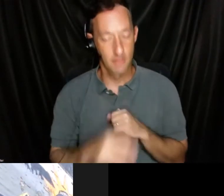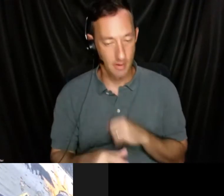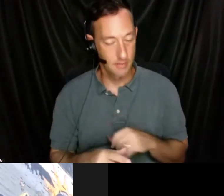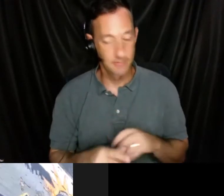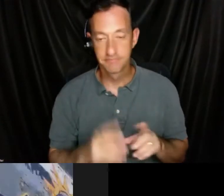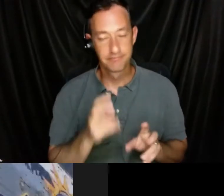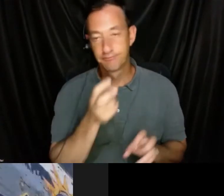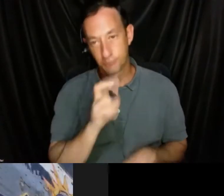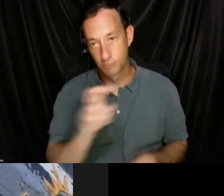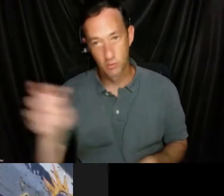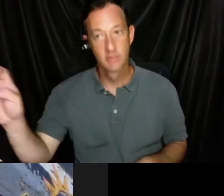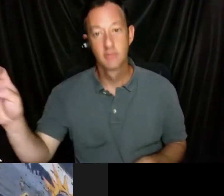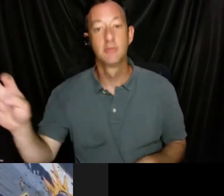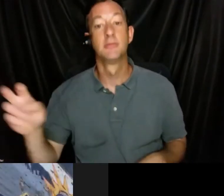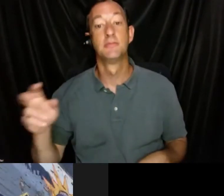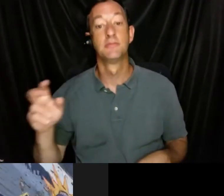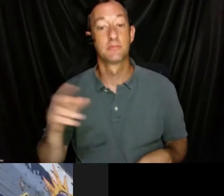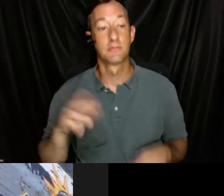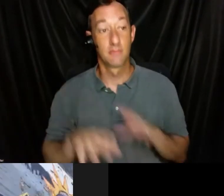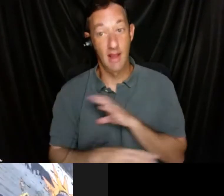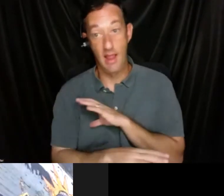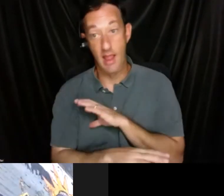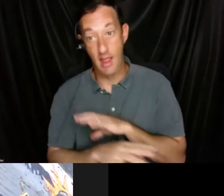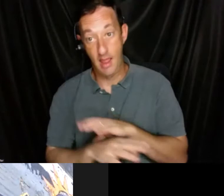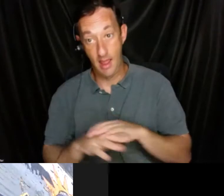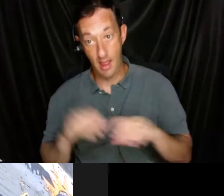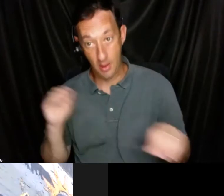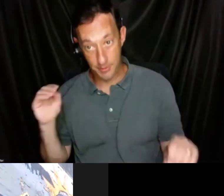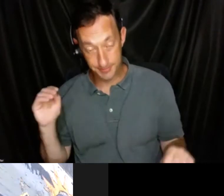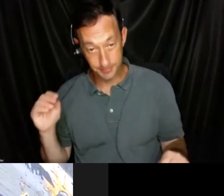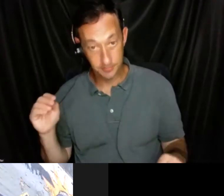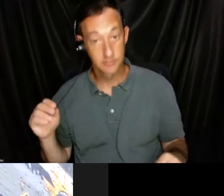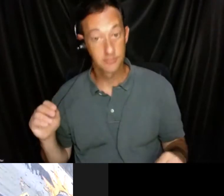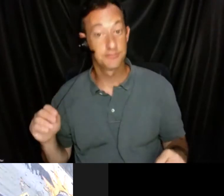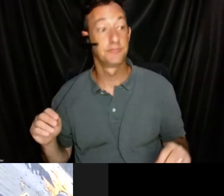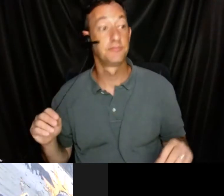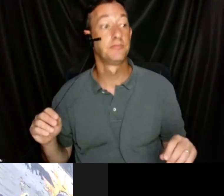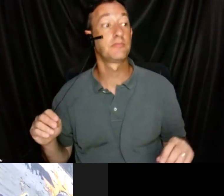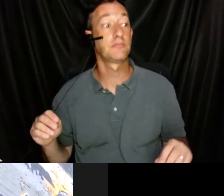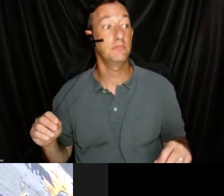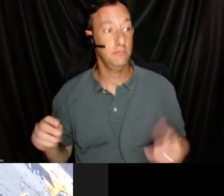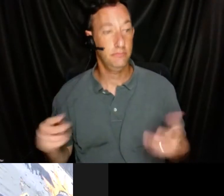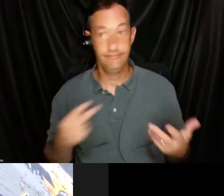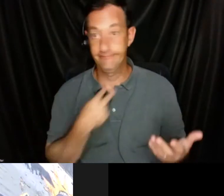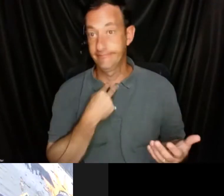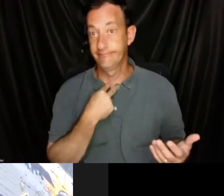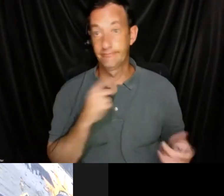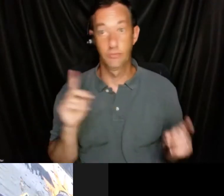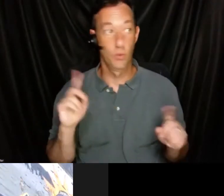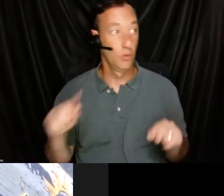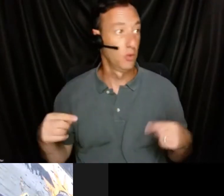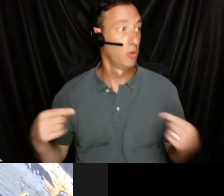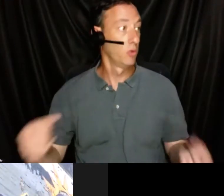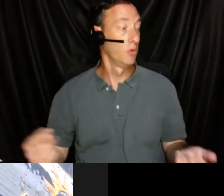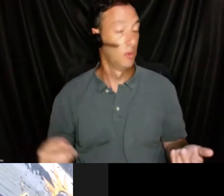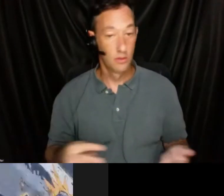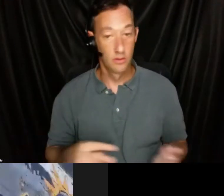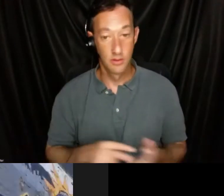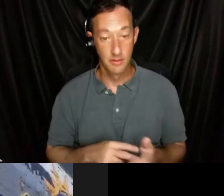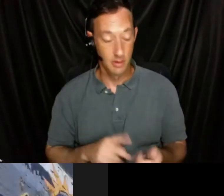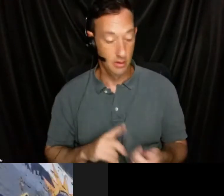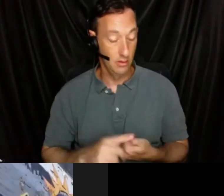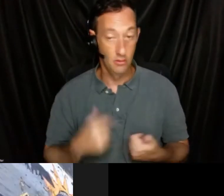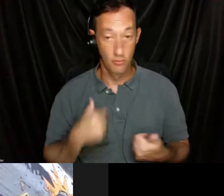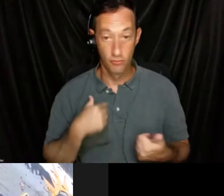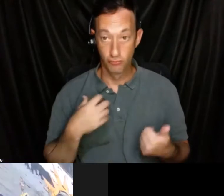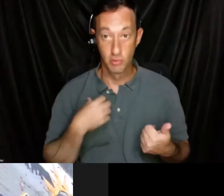me over there. So when I got out of there, when it was coming out of there, there was no place for me to go. So not only am I, was I